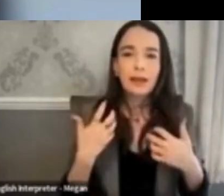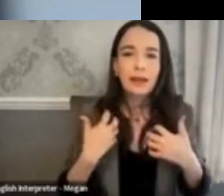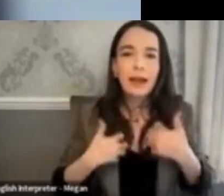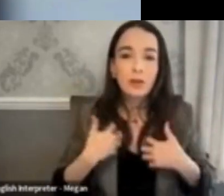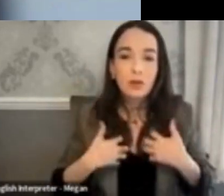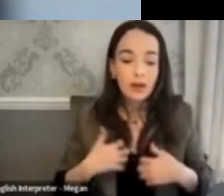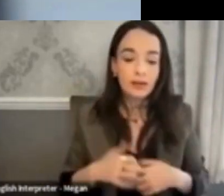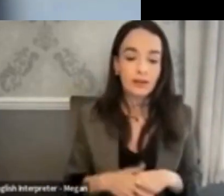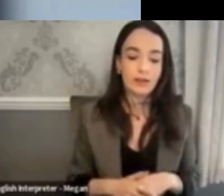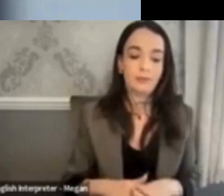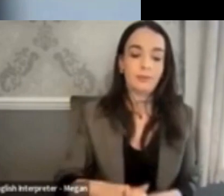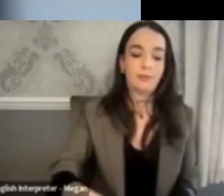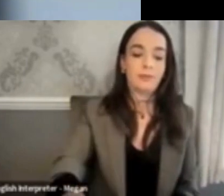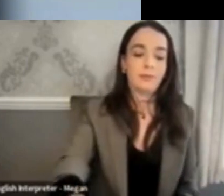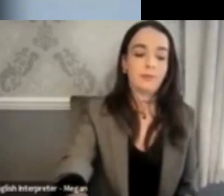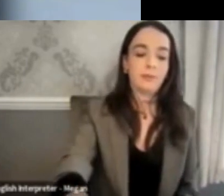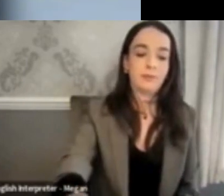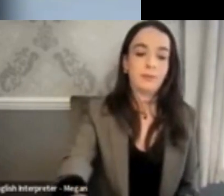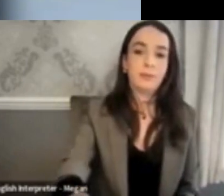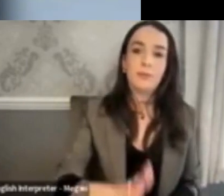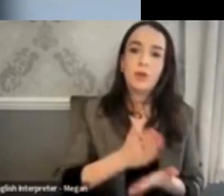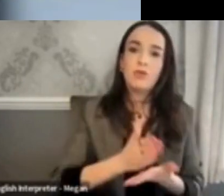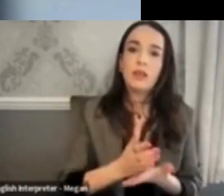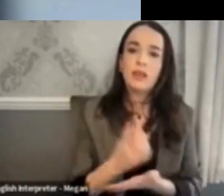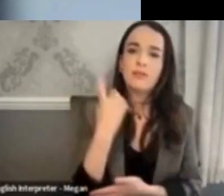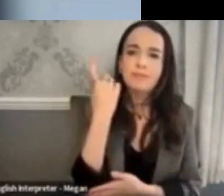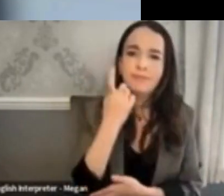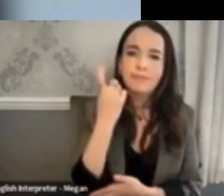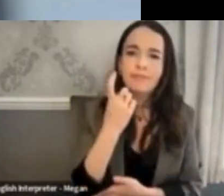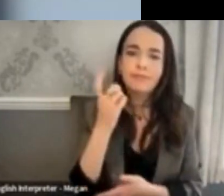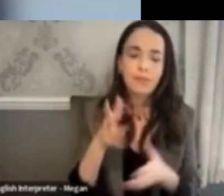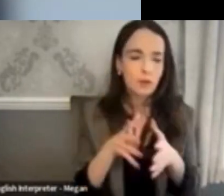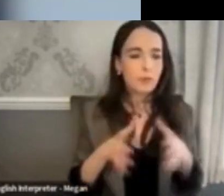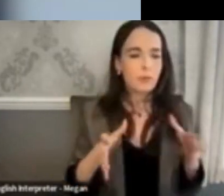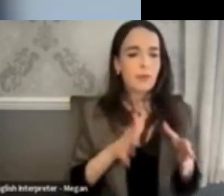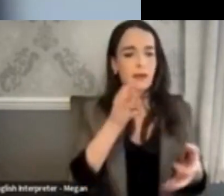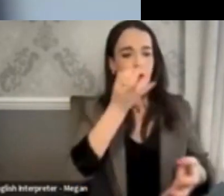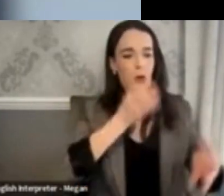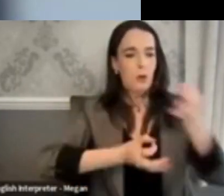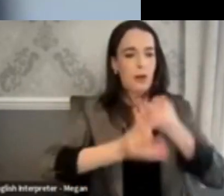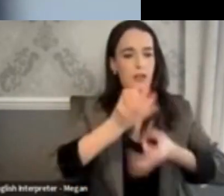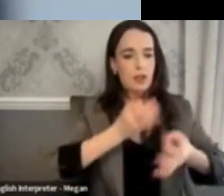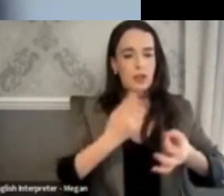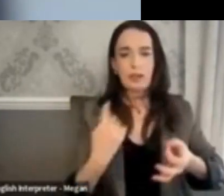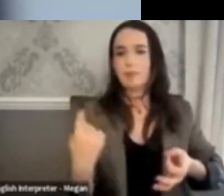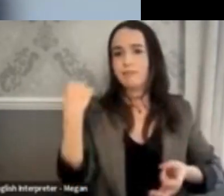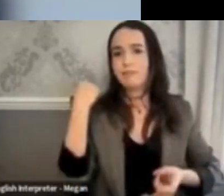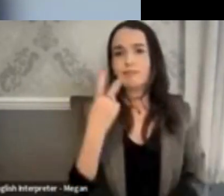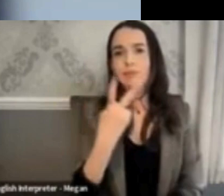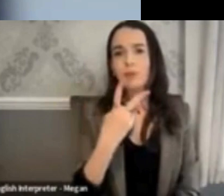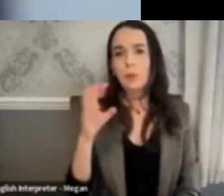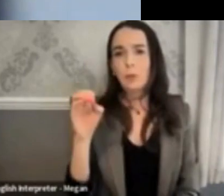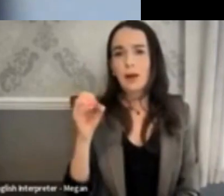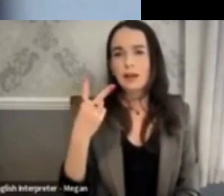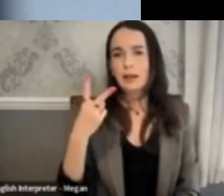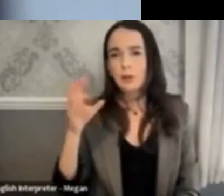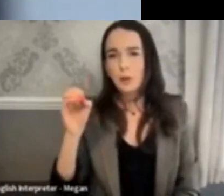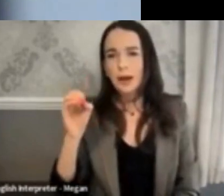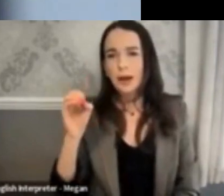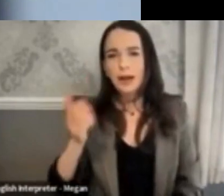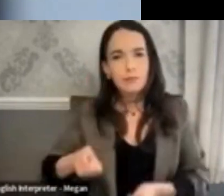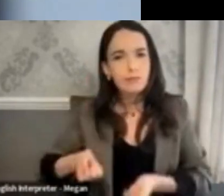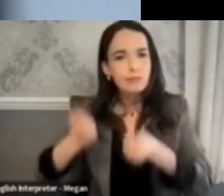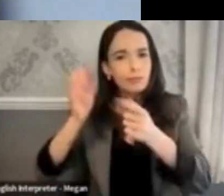address the big questions that were raised in the consultation we had in 2020 around inclusion.